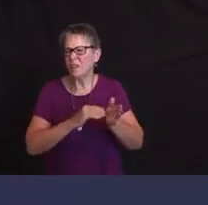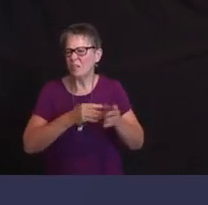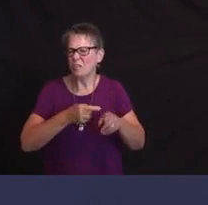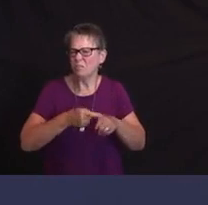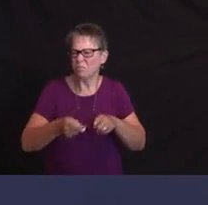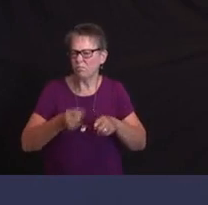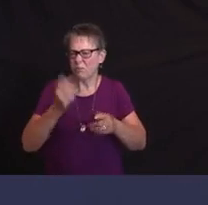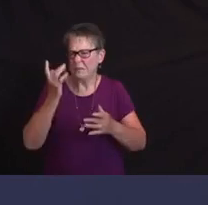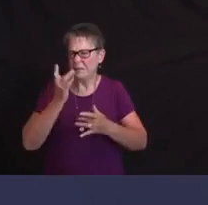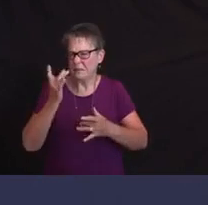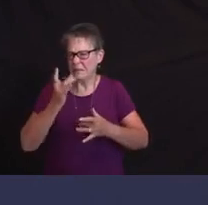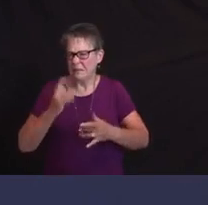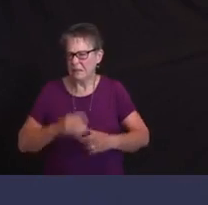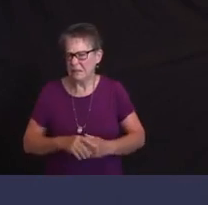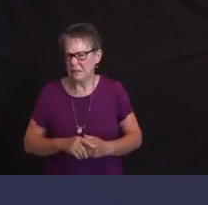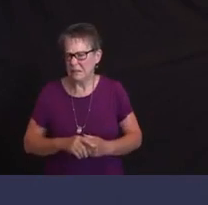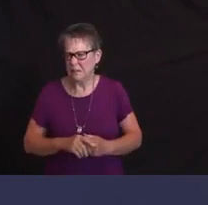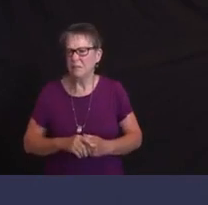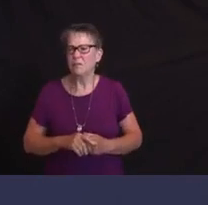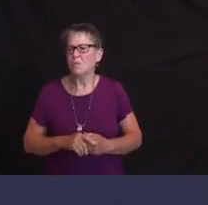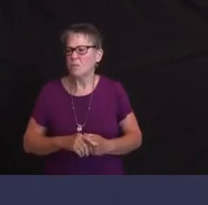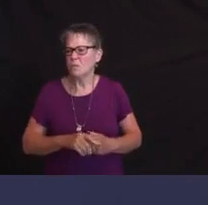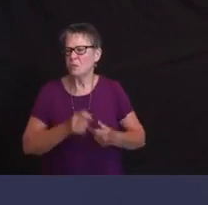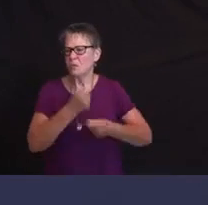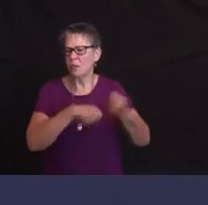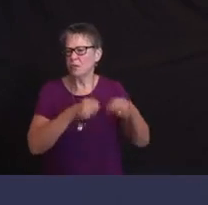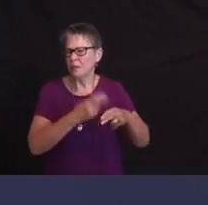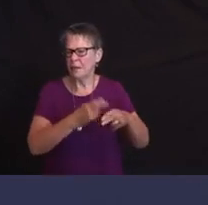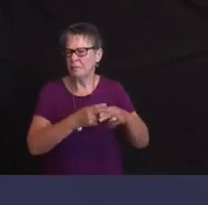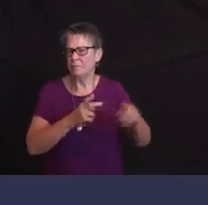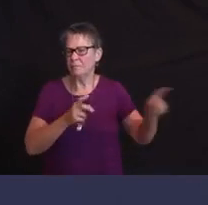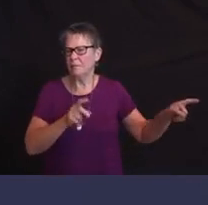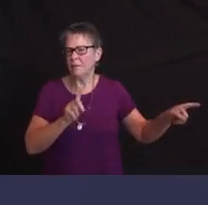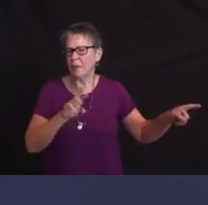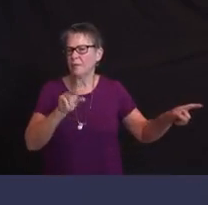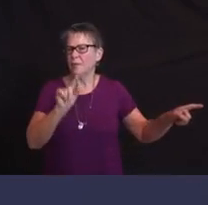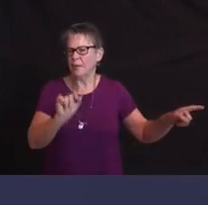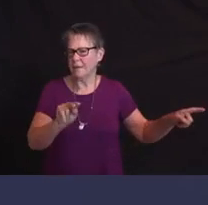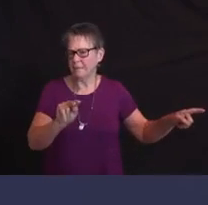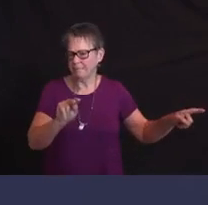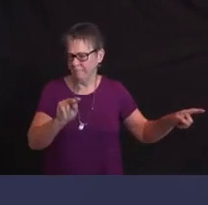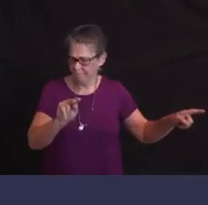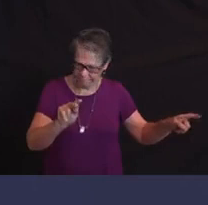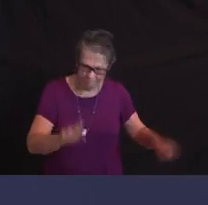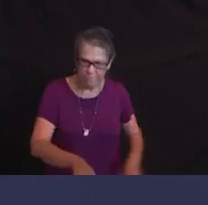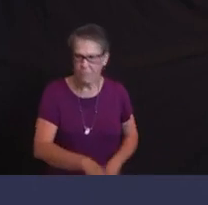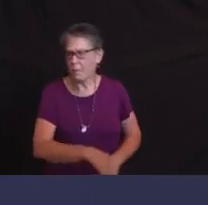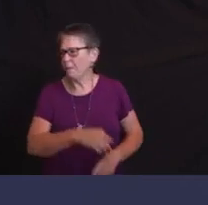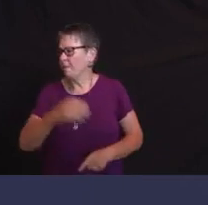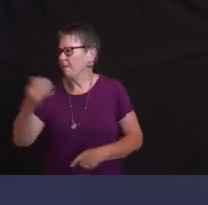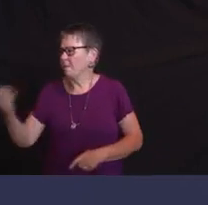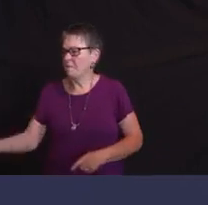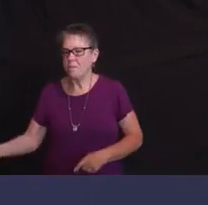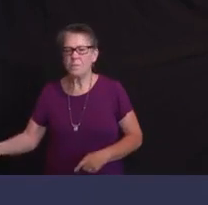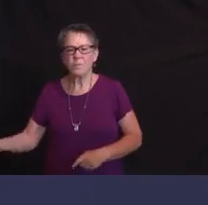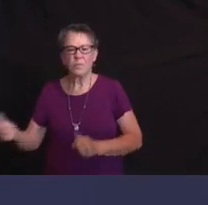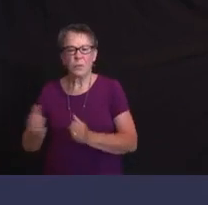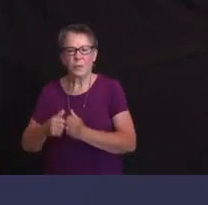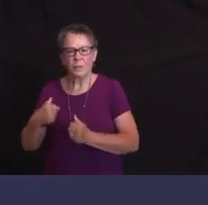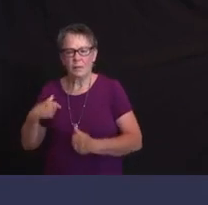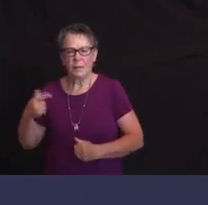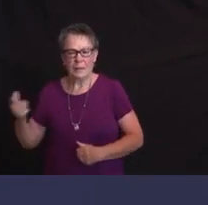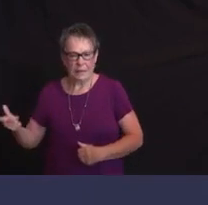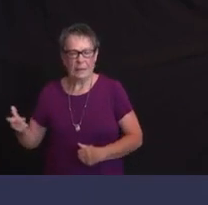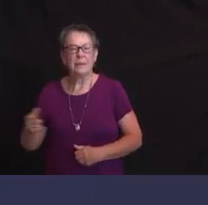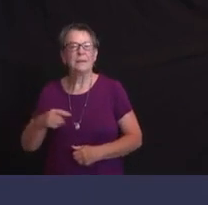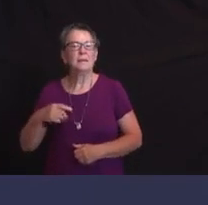introduction, Superintendent of the State Police, Colonel Pat Callahan. We have Param Lagarde, Chief Counsel, and a cast of thousands. We really don't have anything new